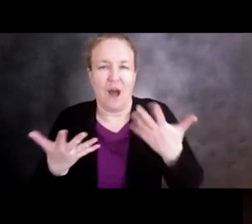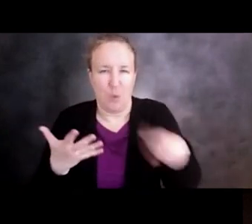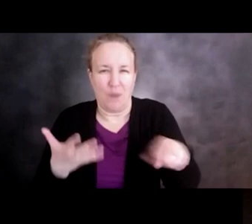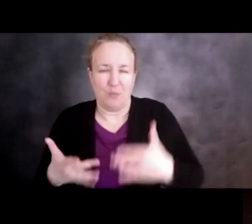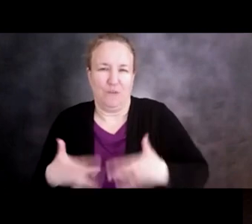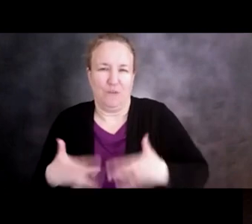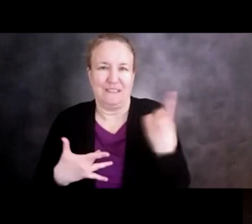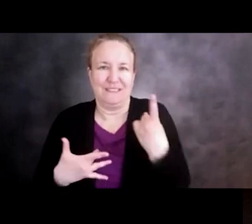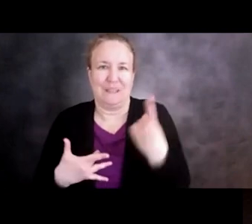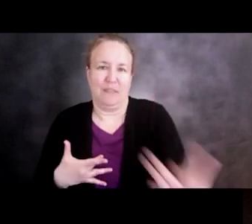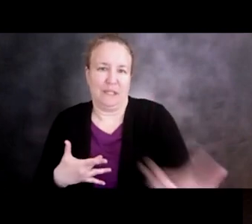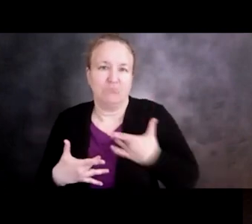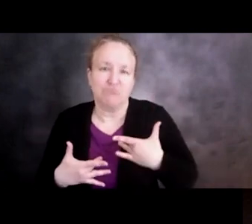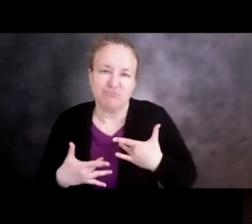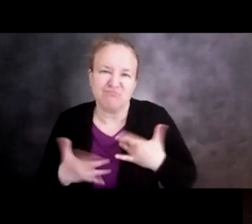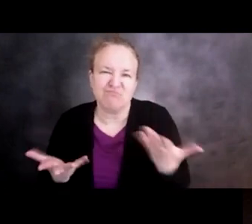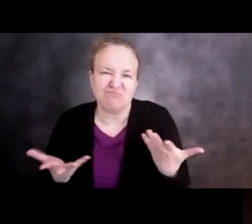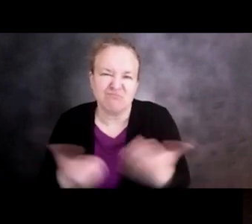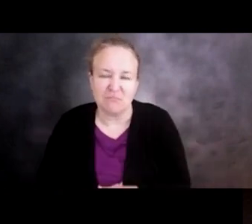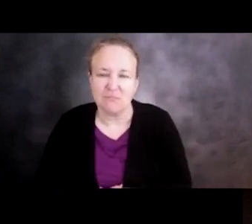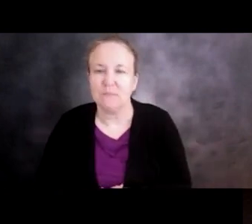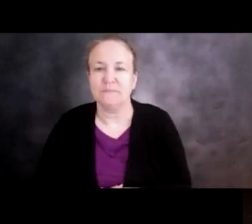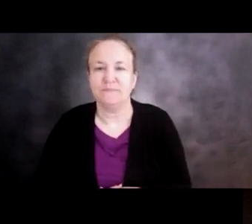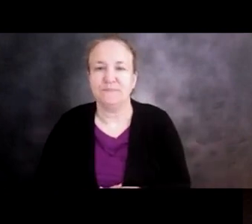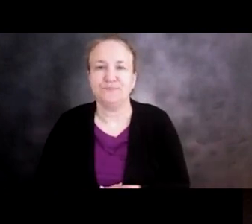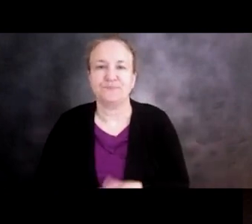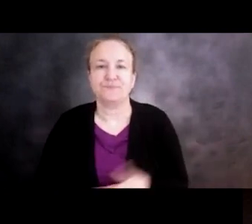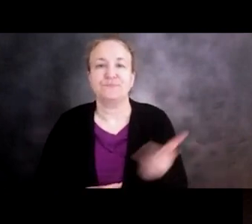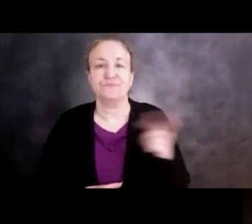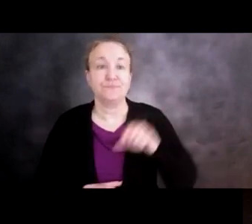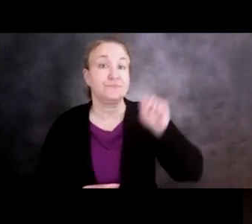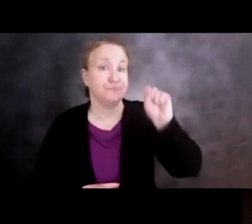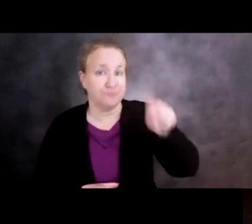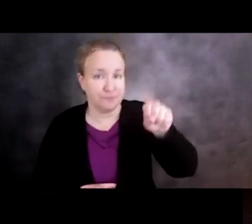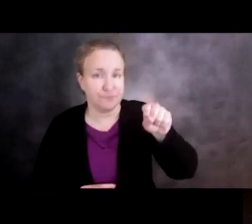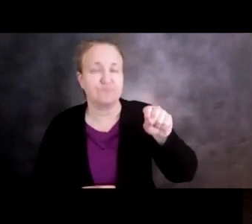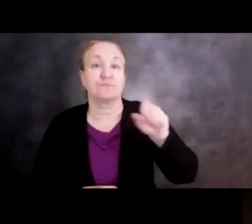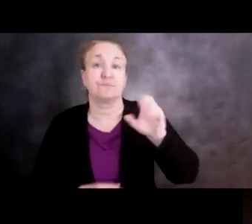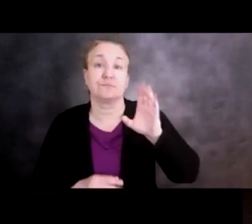yeah. Yeah, choreography is